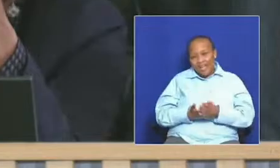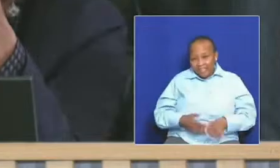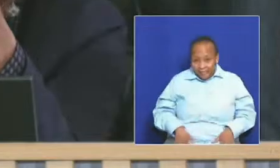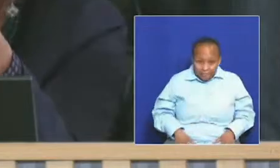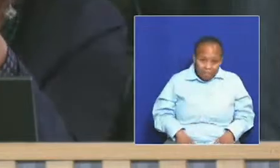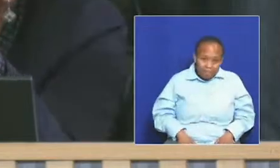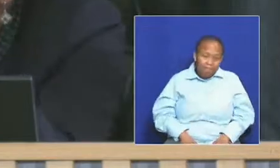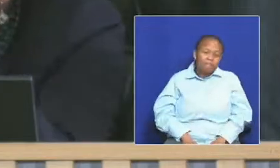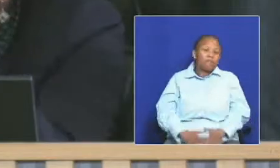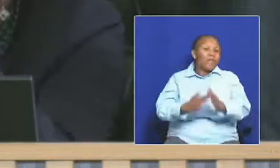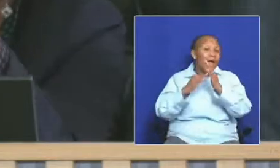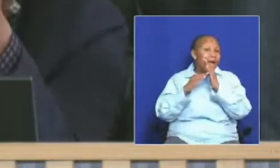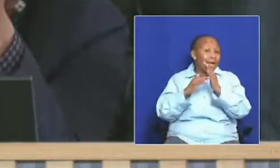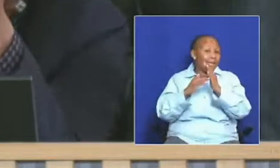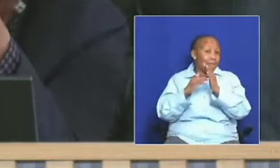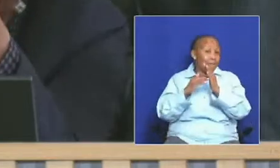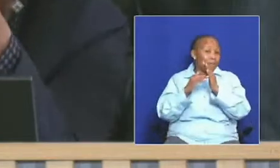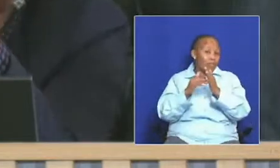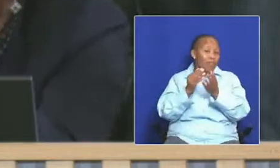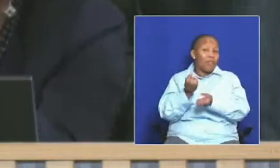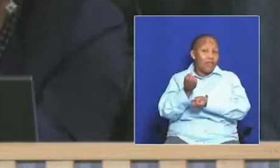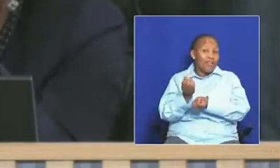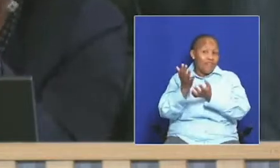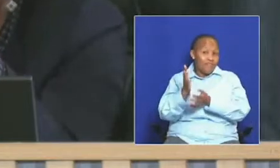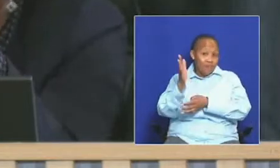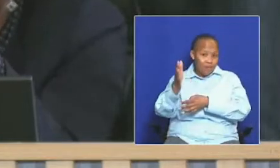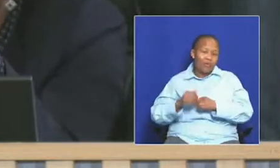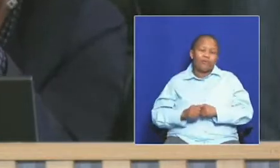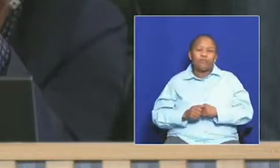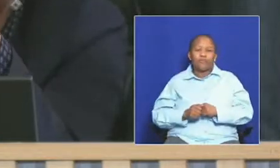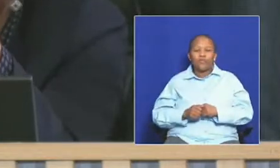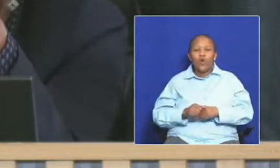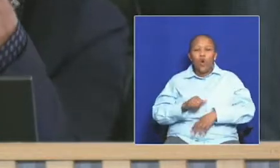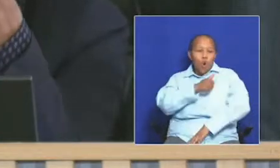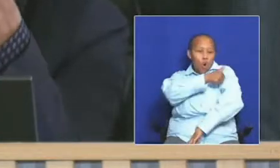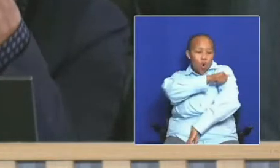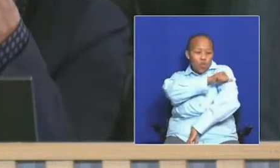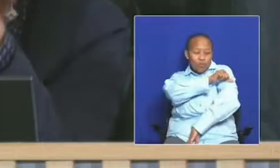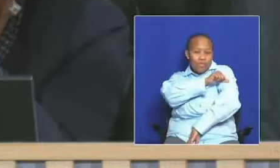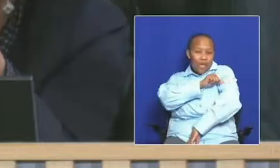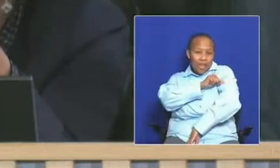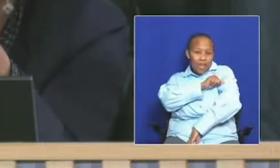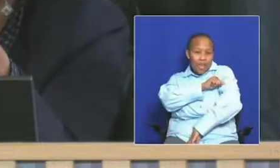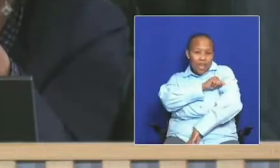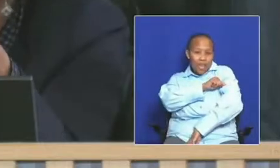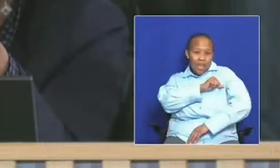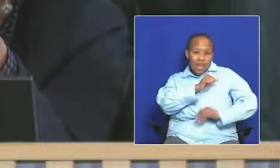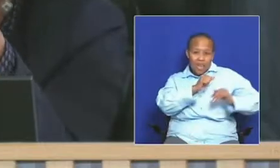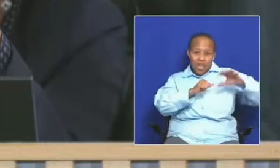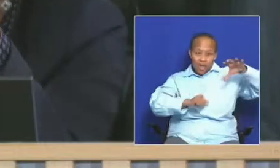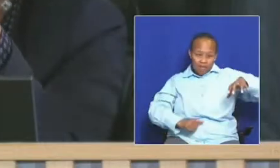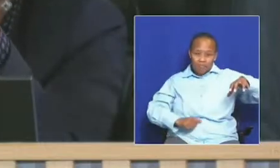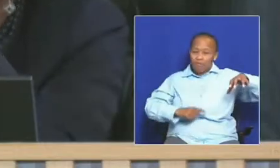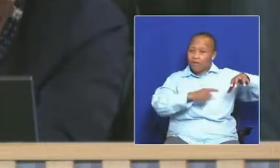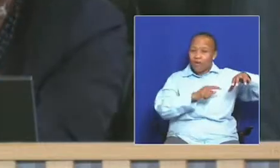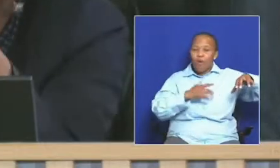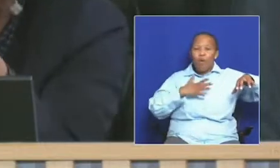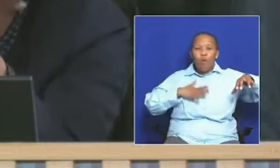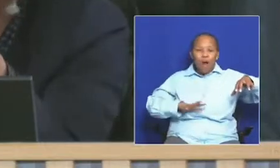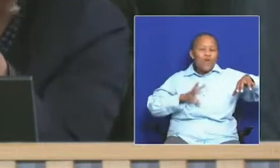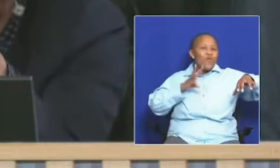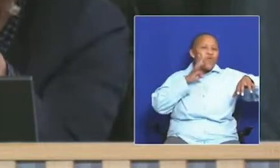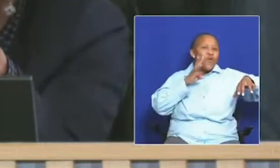example. A wants water, and they send out an RFQ, and you